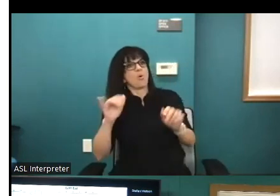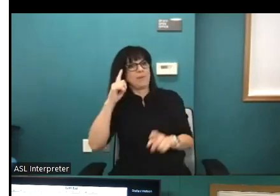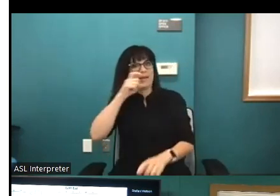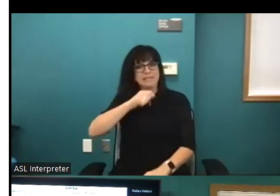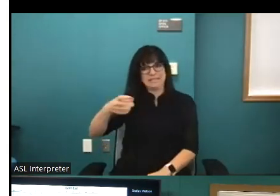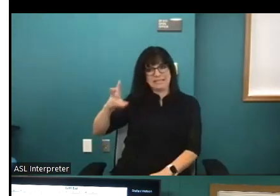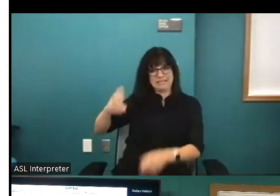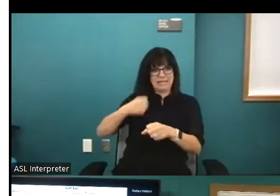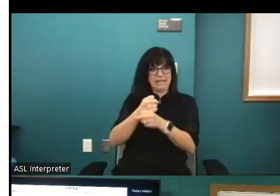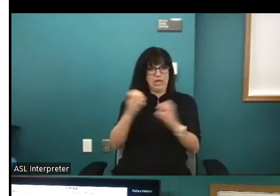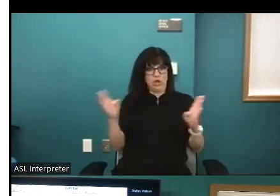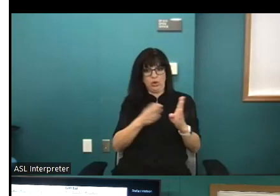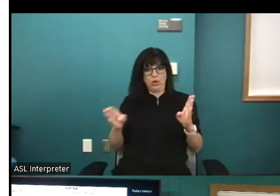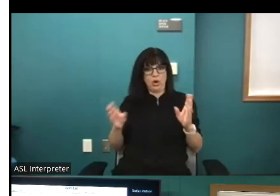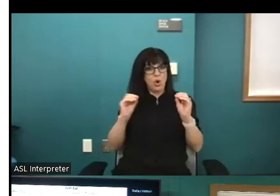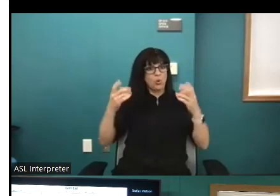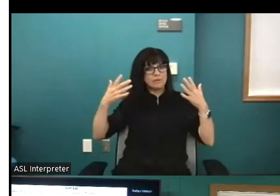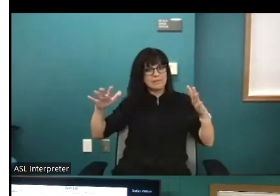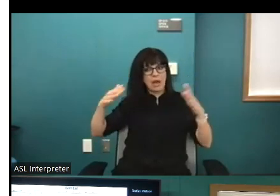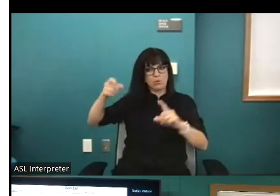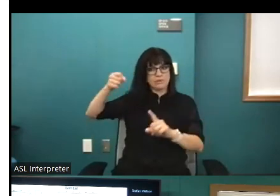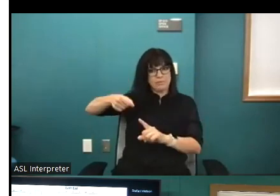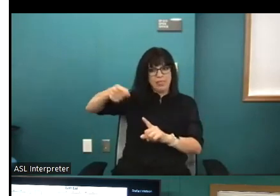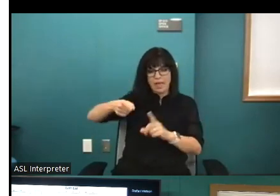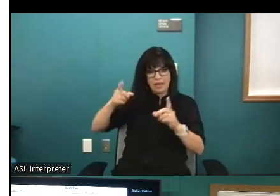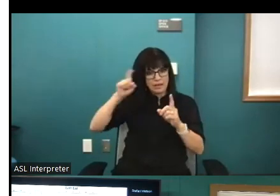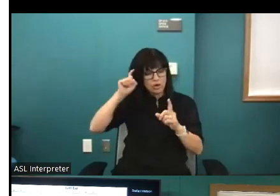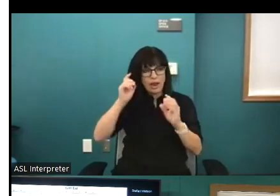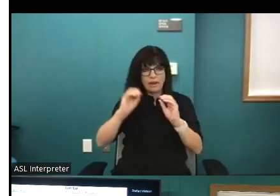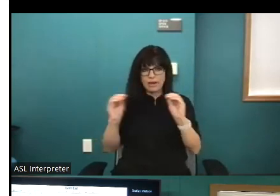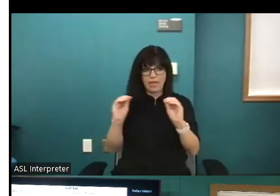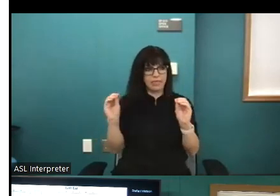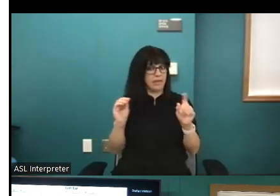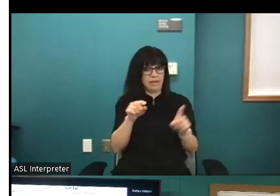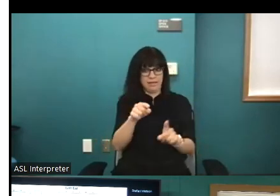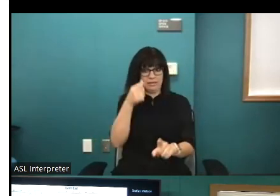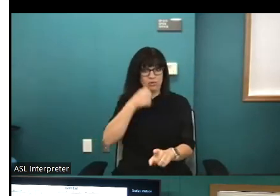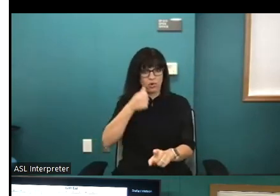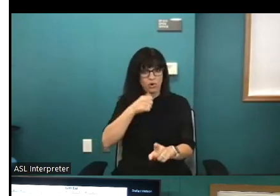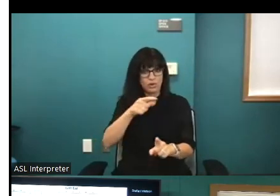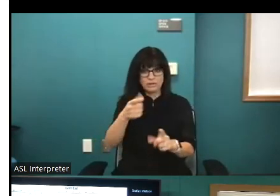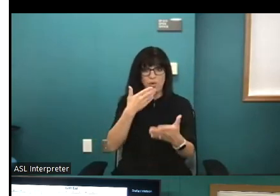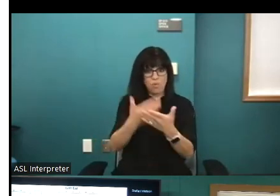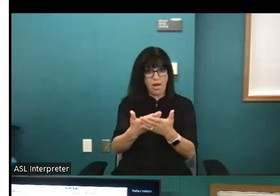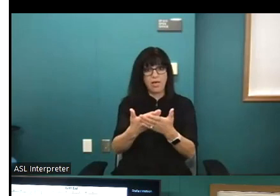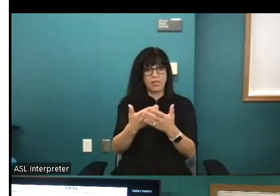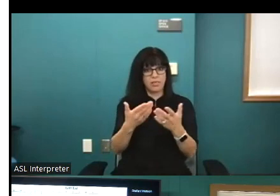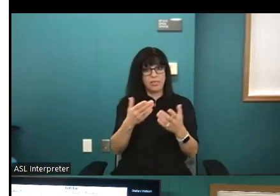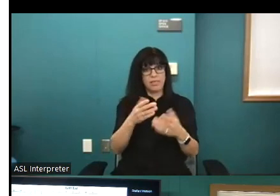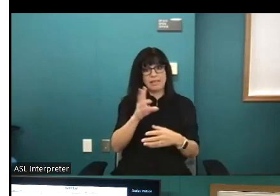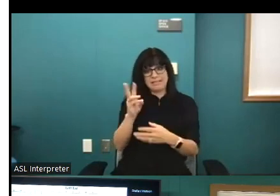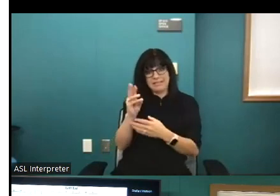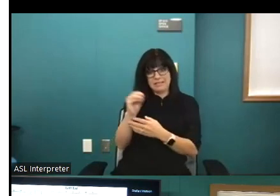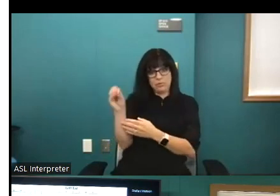16-year gap of no sound. Yep, no hearing aid or anything. And so she's done especially well. She got